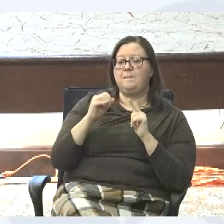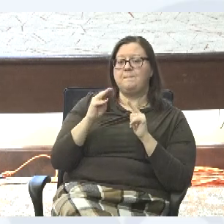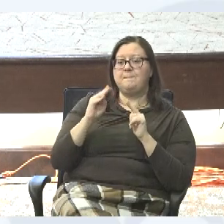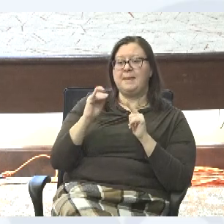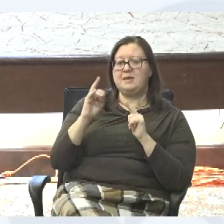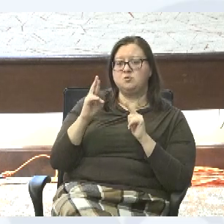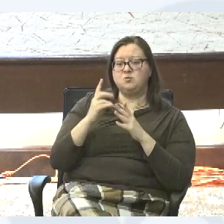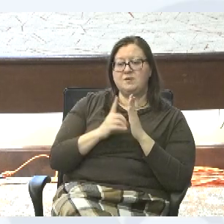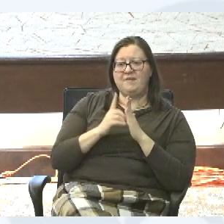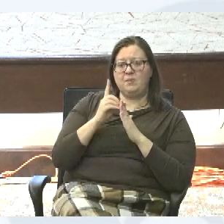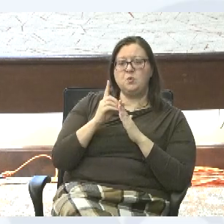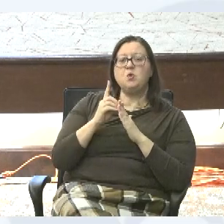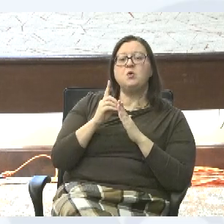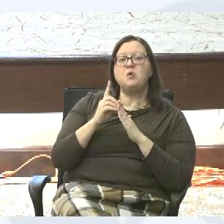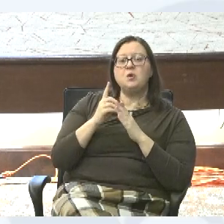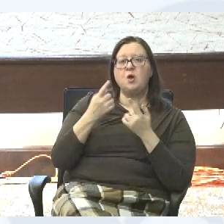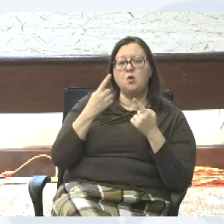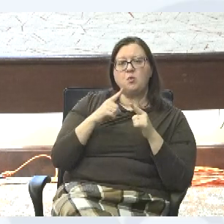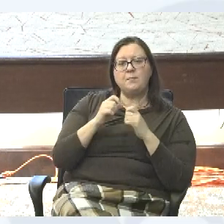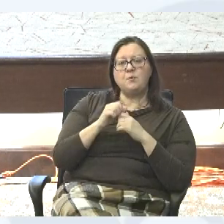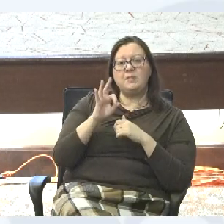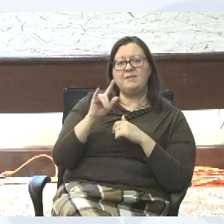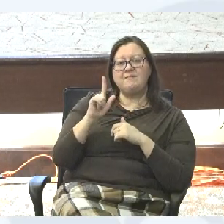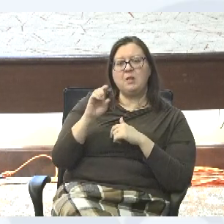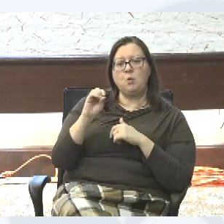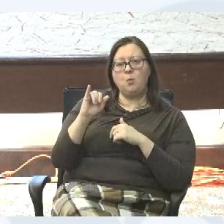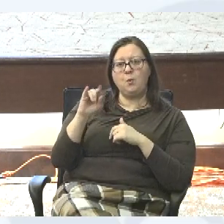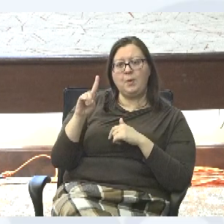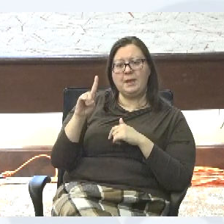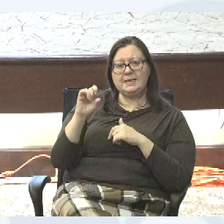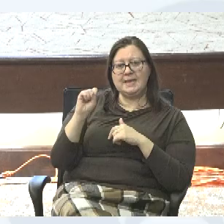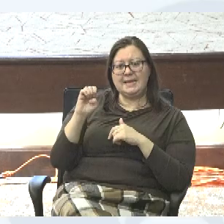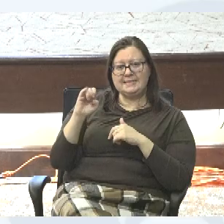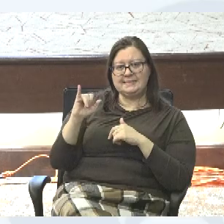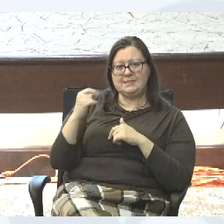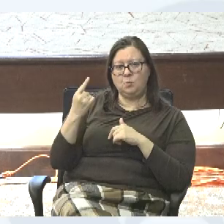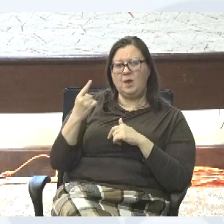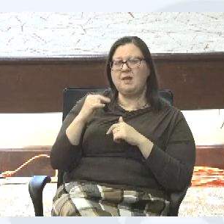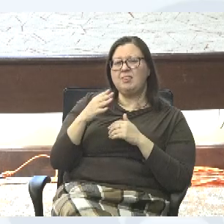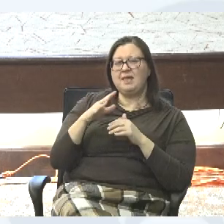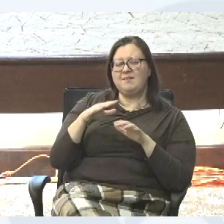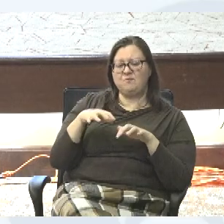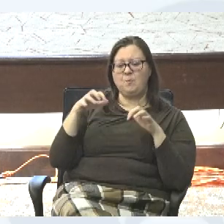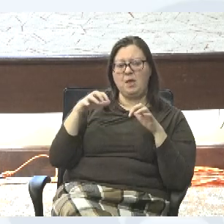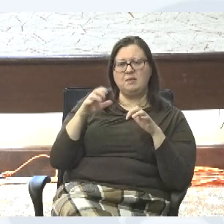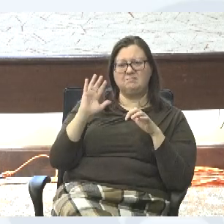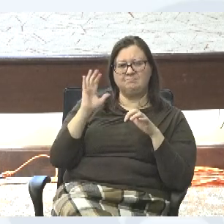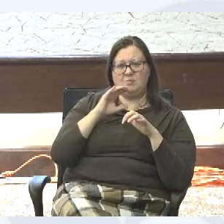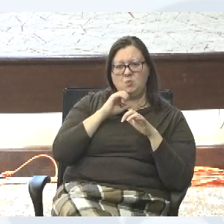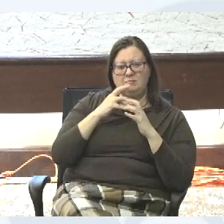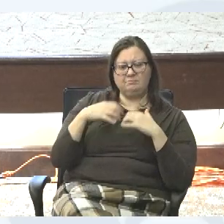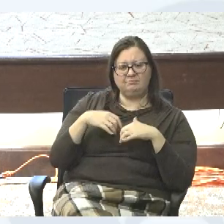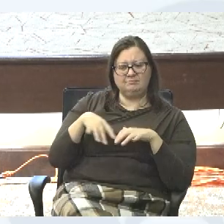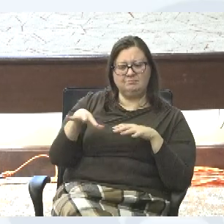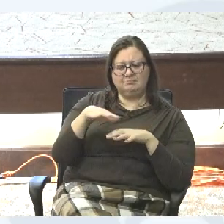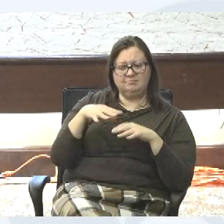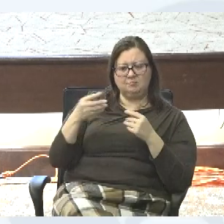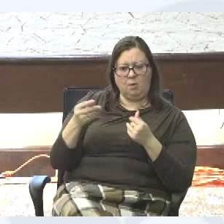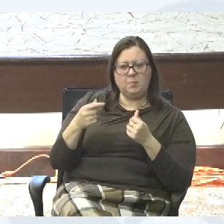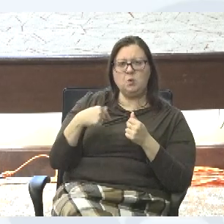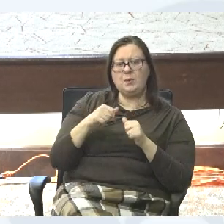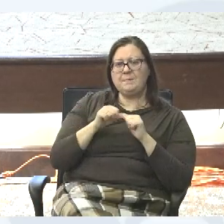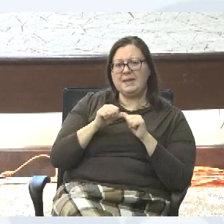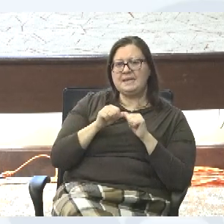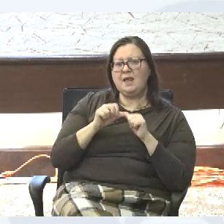Floyd Casey 1 on the former side of the Floyd Casey football stadium. The city did maintain